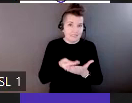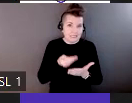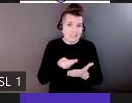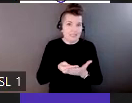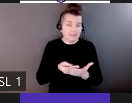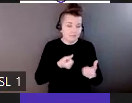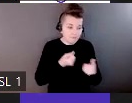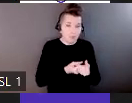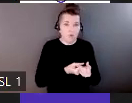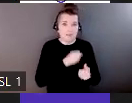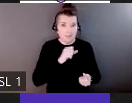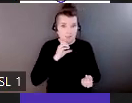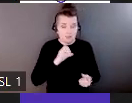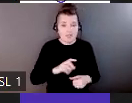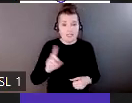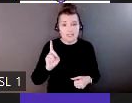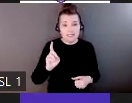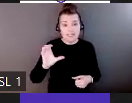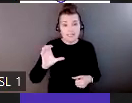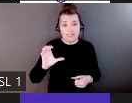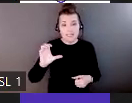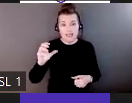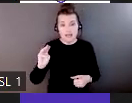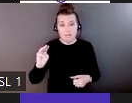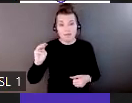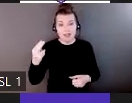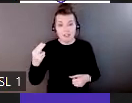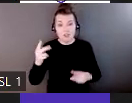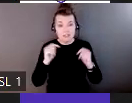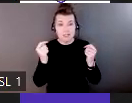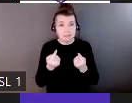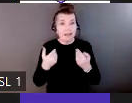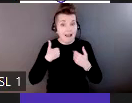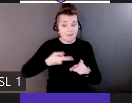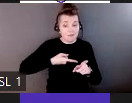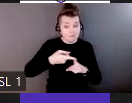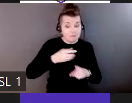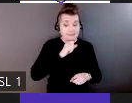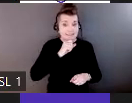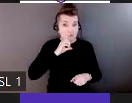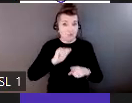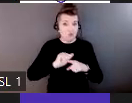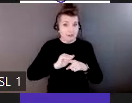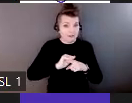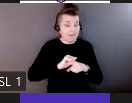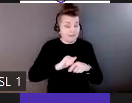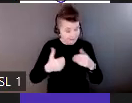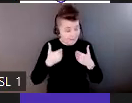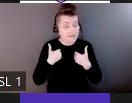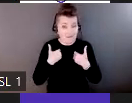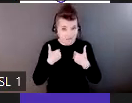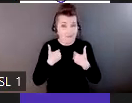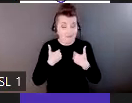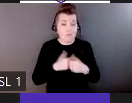These CMH teams do have special geriatric training. And that's just from my own experience in dealing with these workers